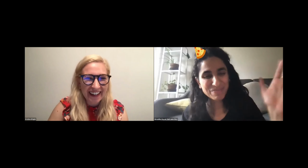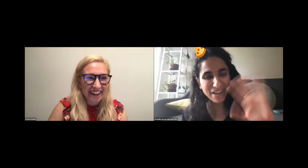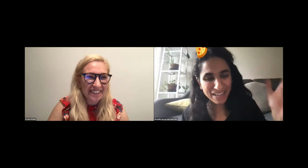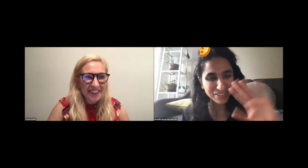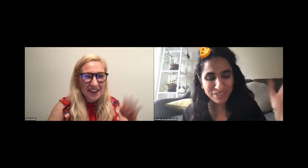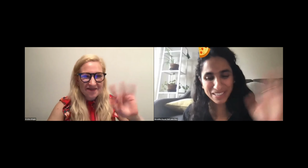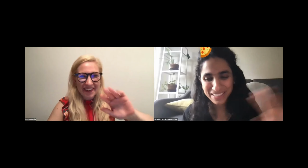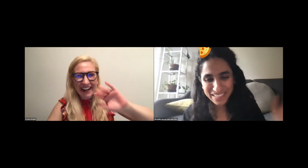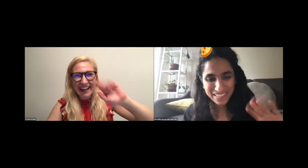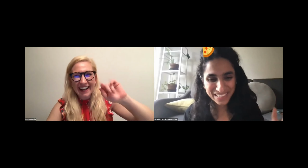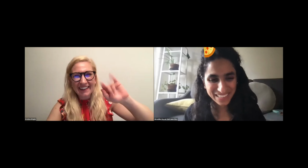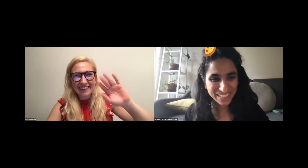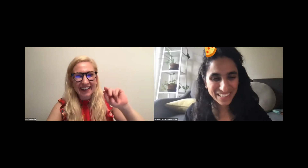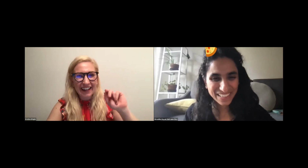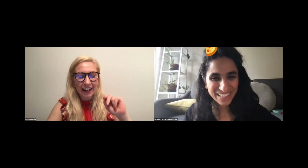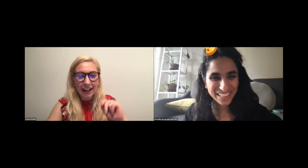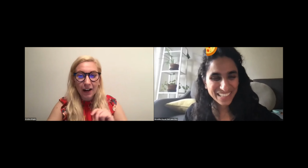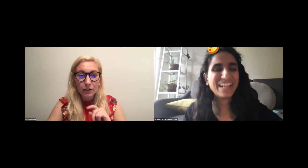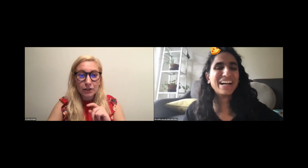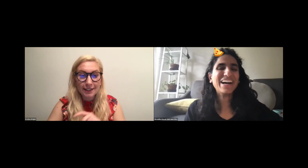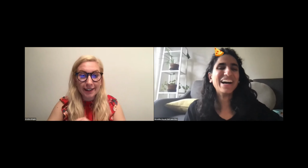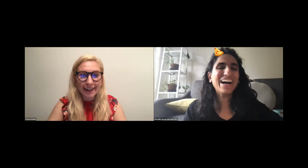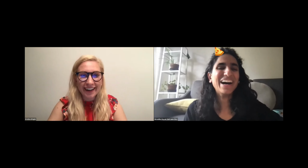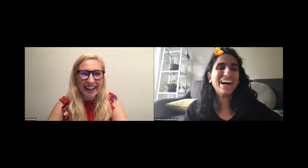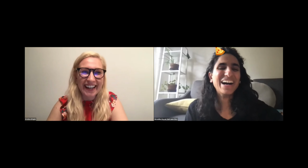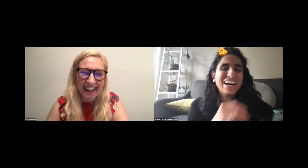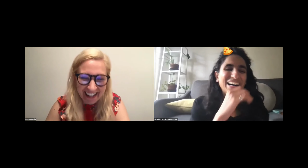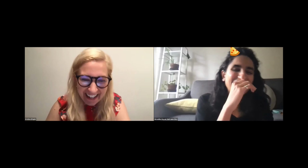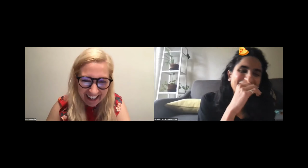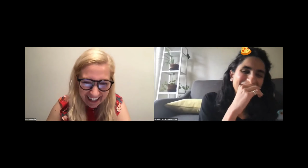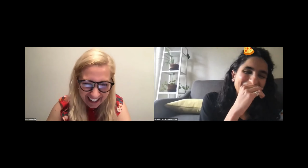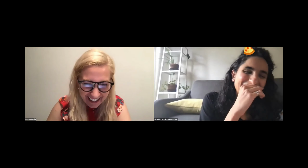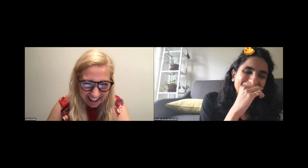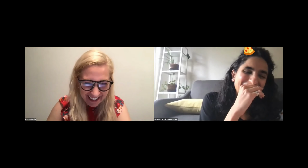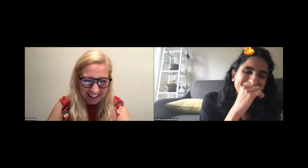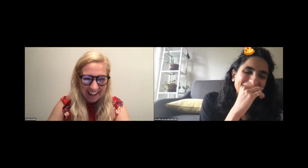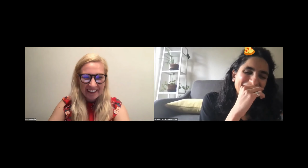All right, bye, everyone. I will call you soon, I'm still here. Oh, she's still here.